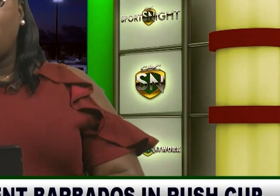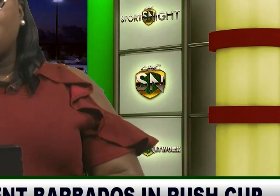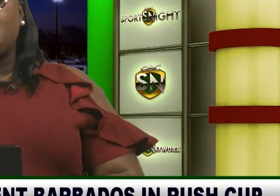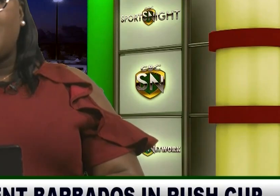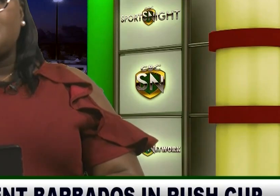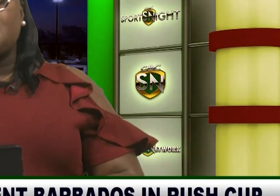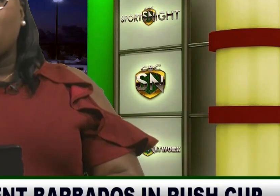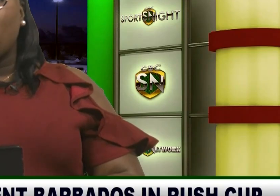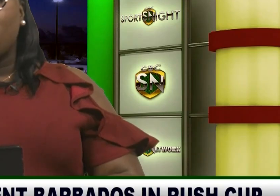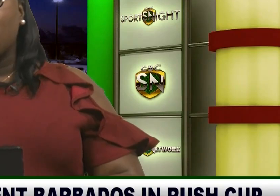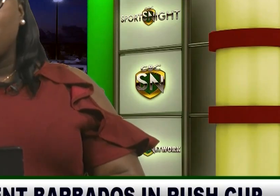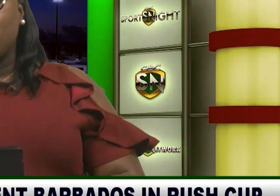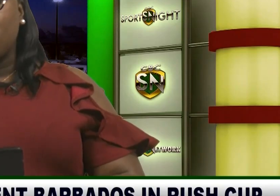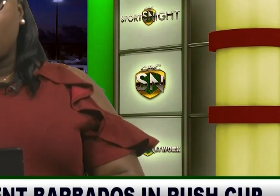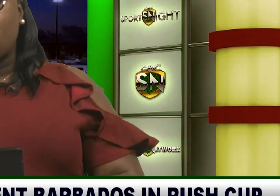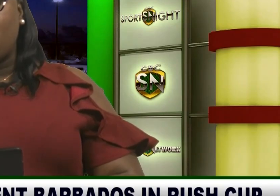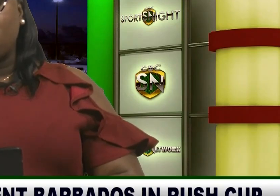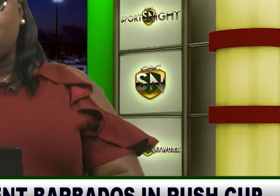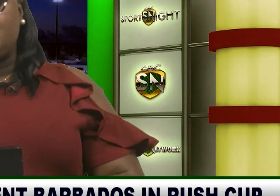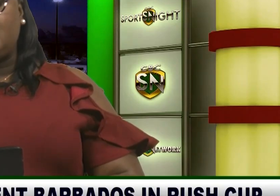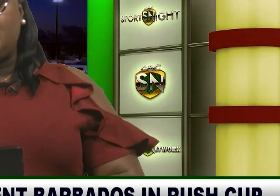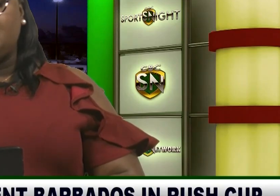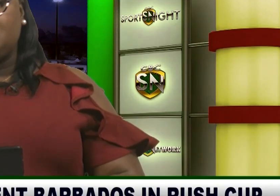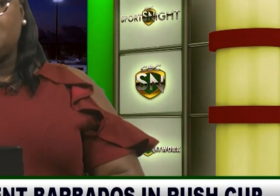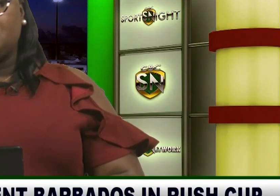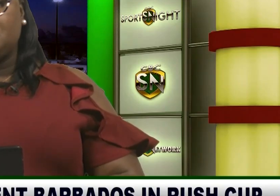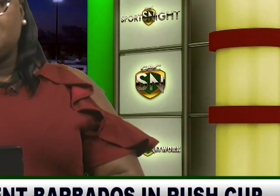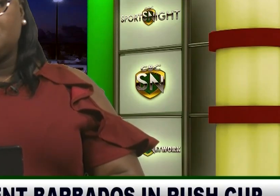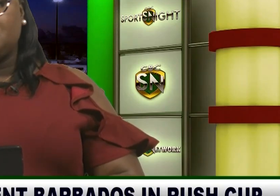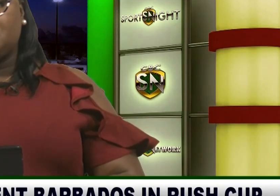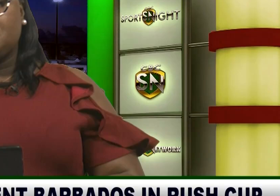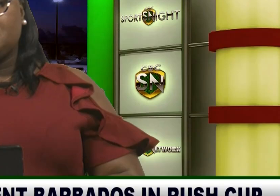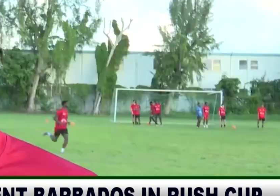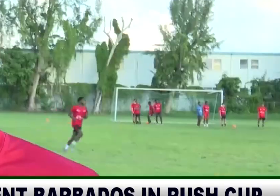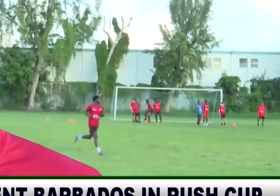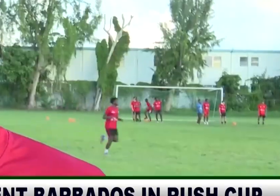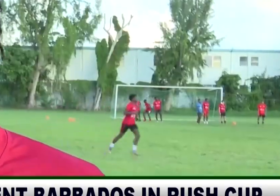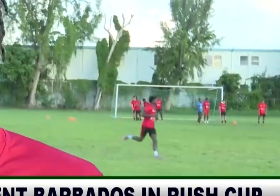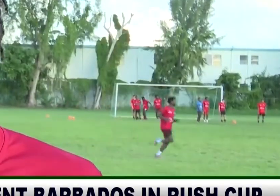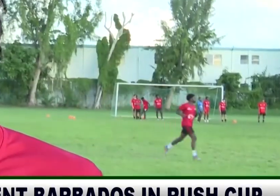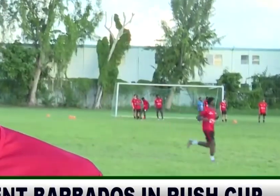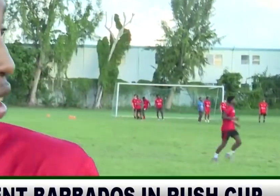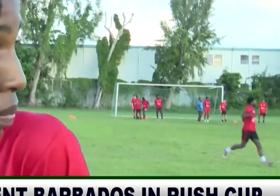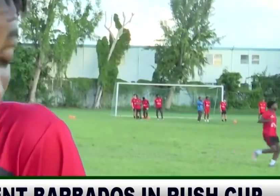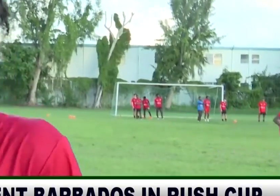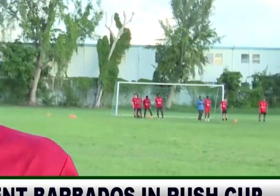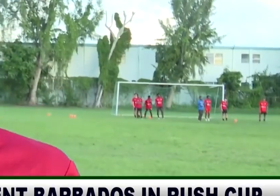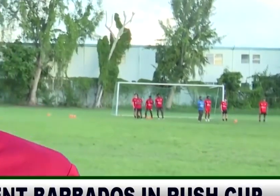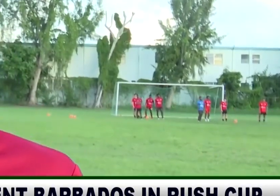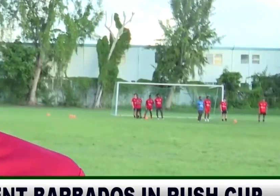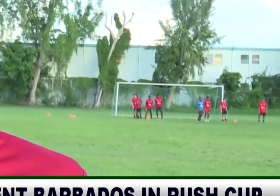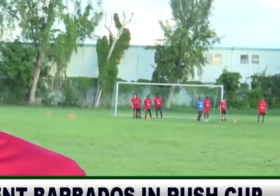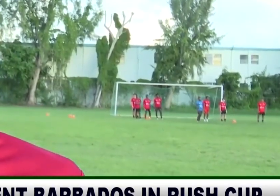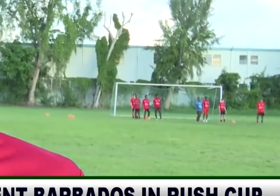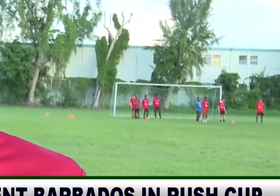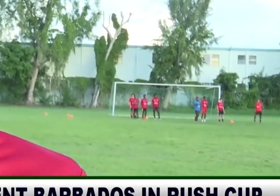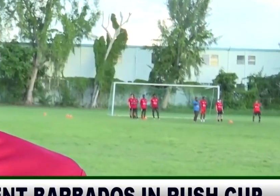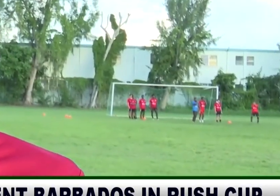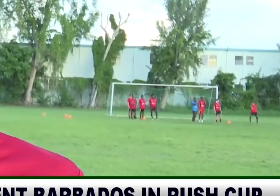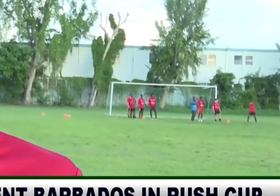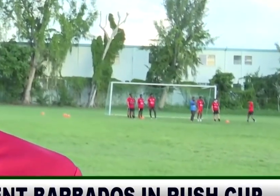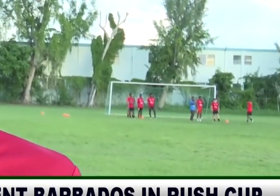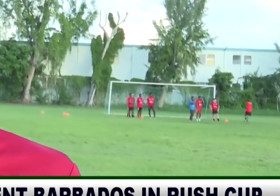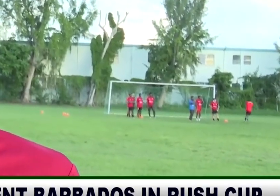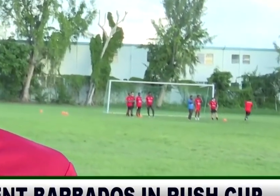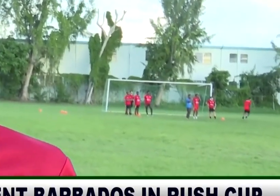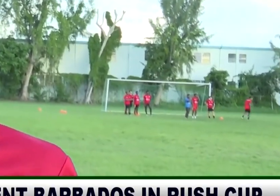Kimani Trotman says he's over the moon for the opportunity. I'm very excited, especially because we're the only Caribbean